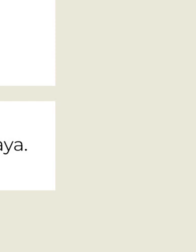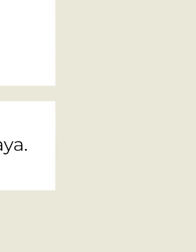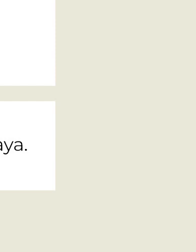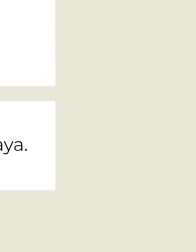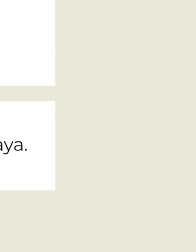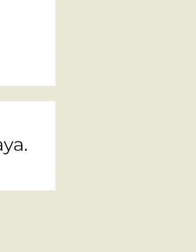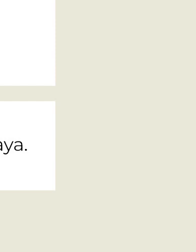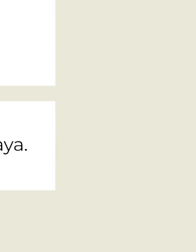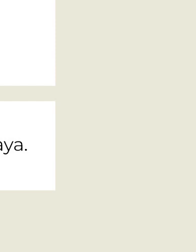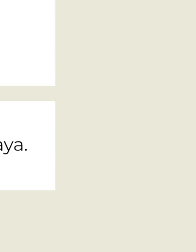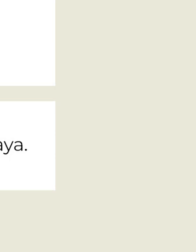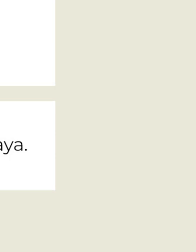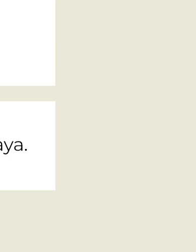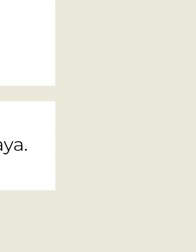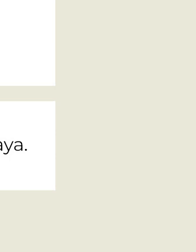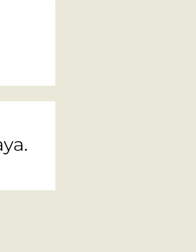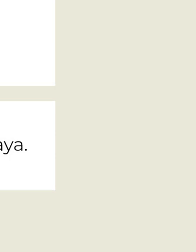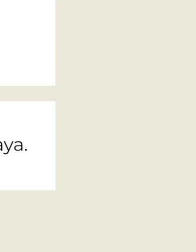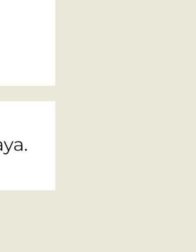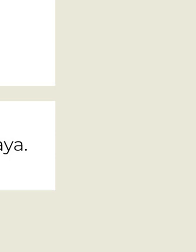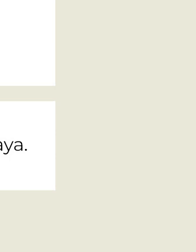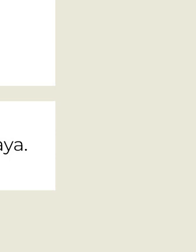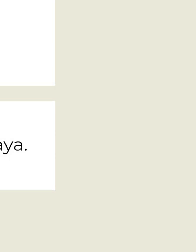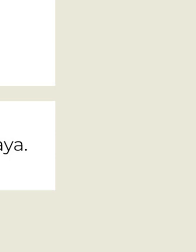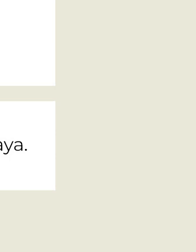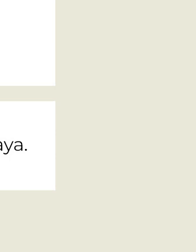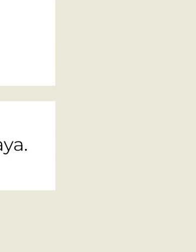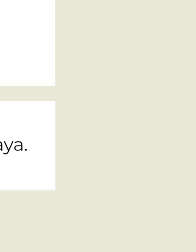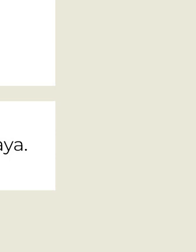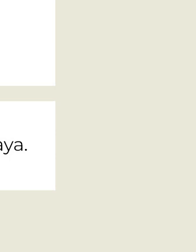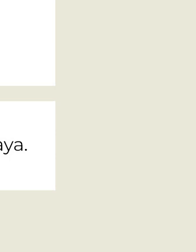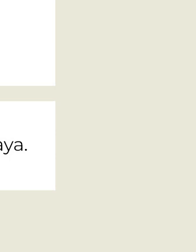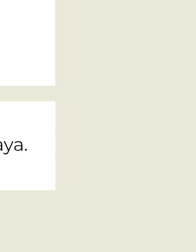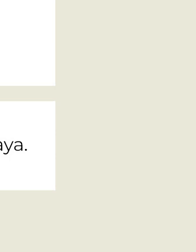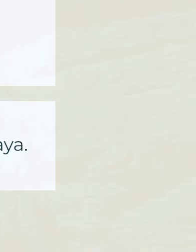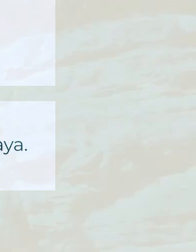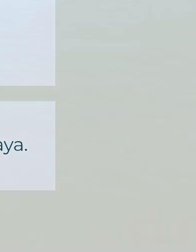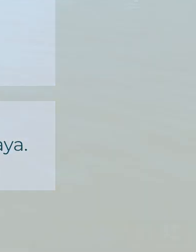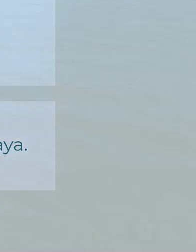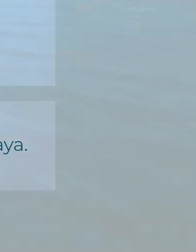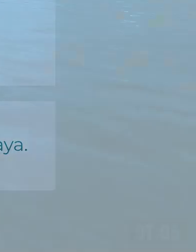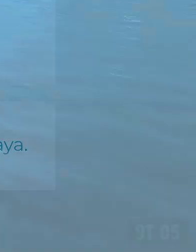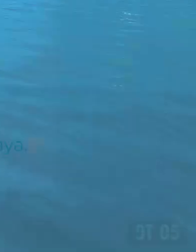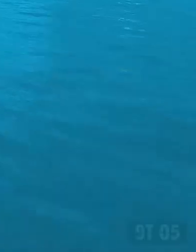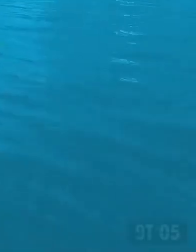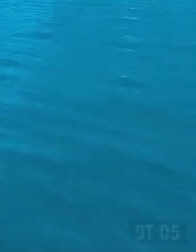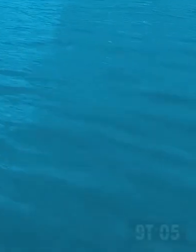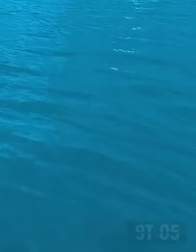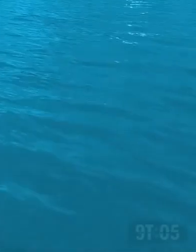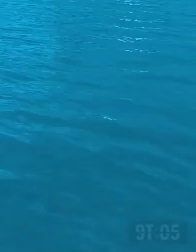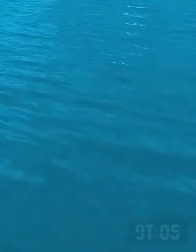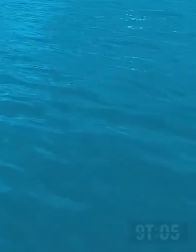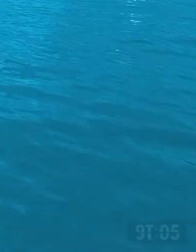main entrance of CCBC at 111 West Avenue, SEC.